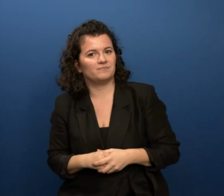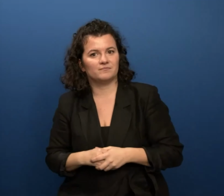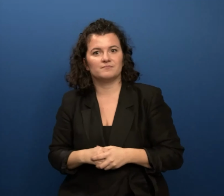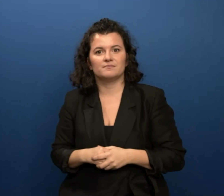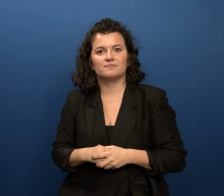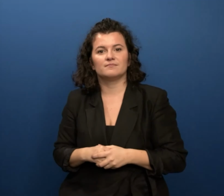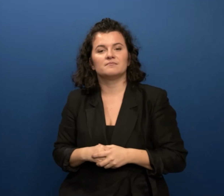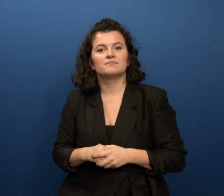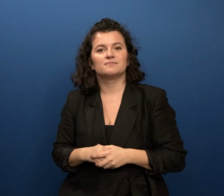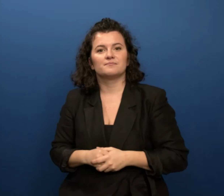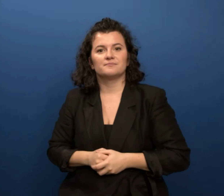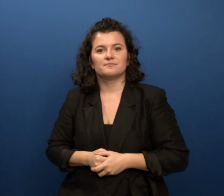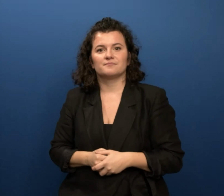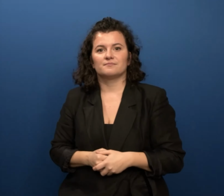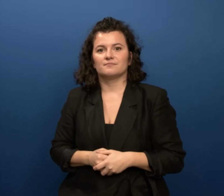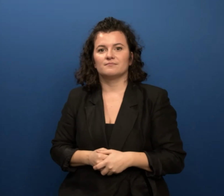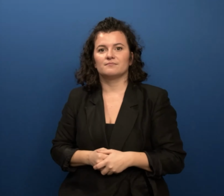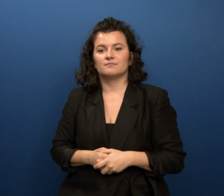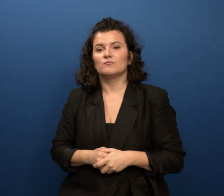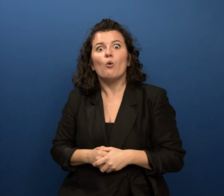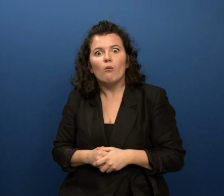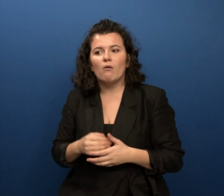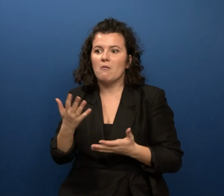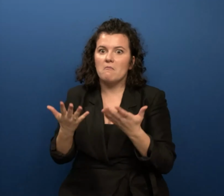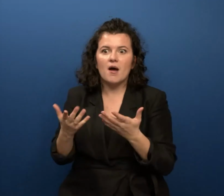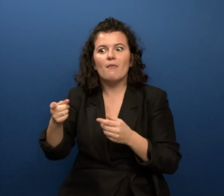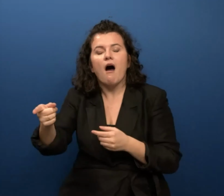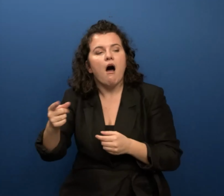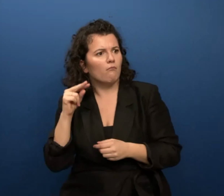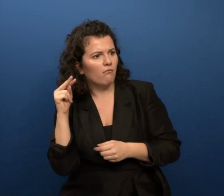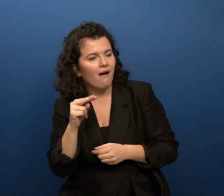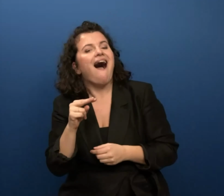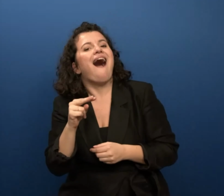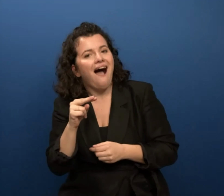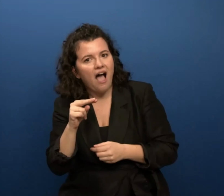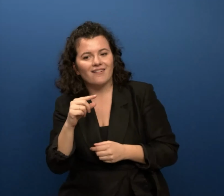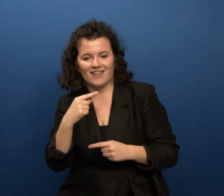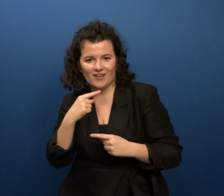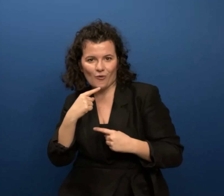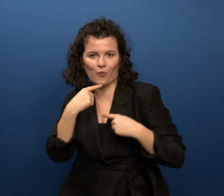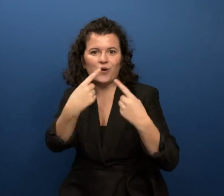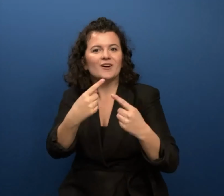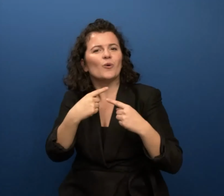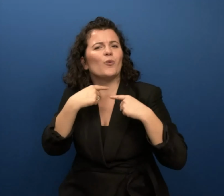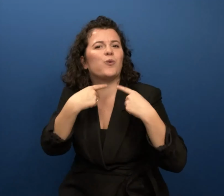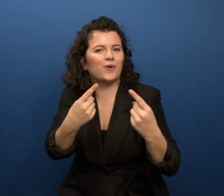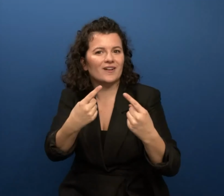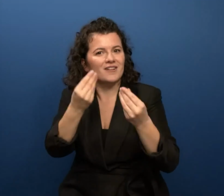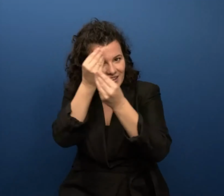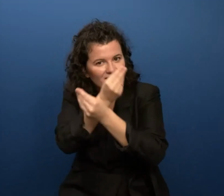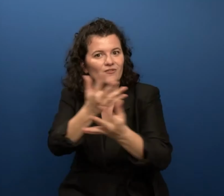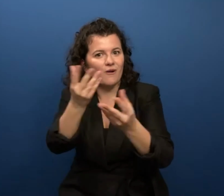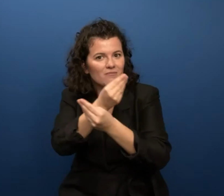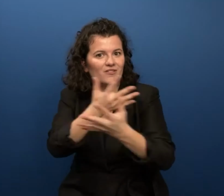maybe share their voice, share their views, because they're able to get the right information and they will be able to